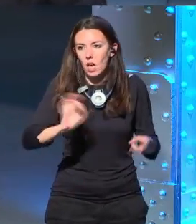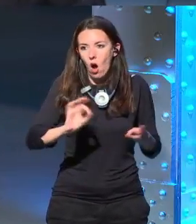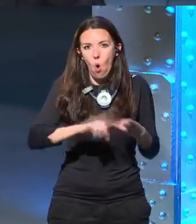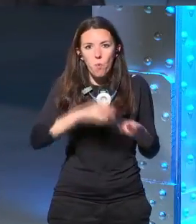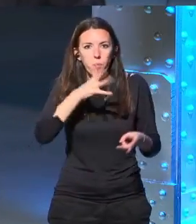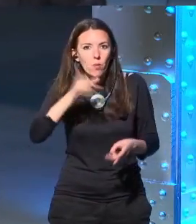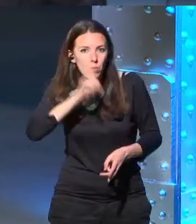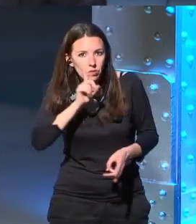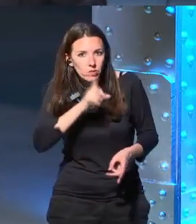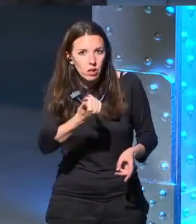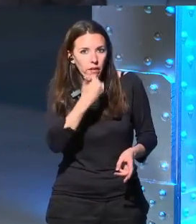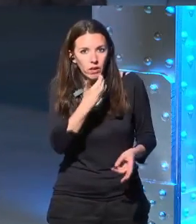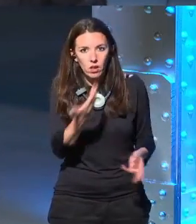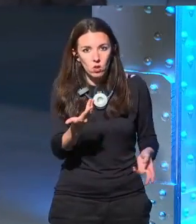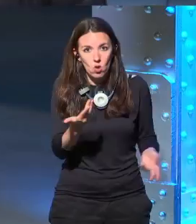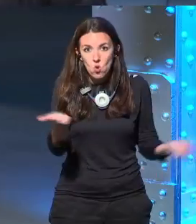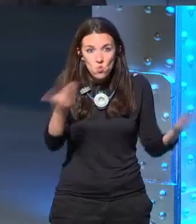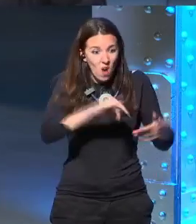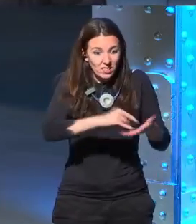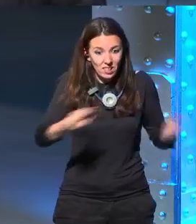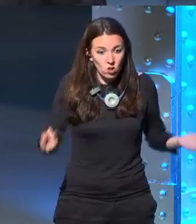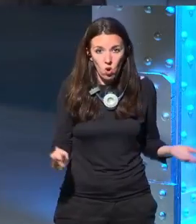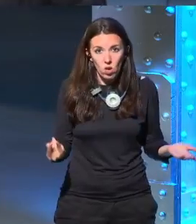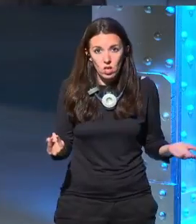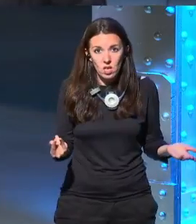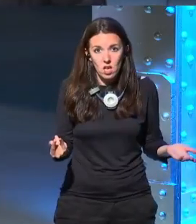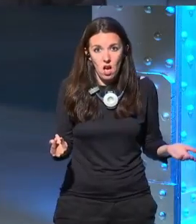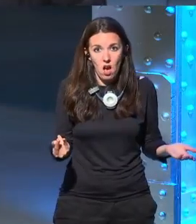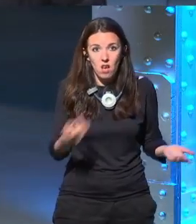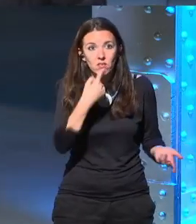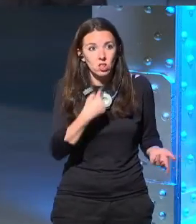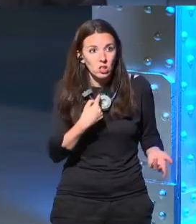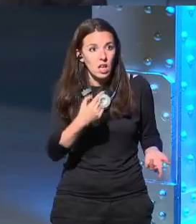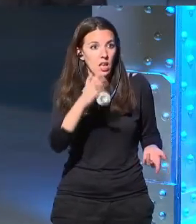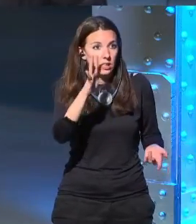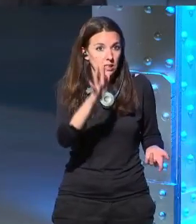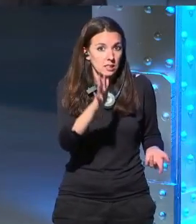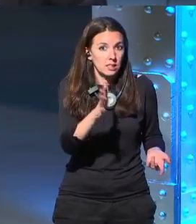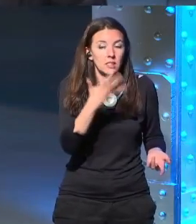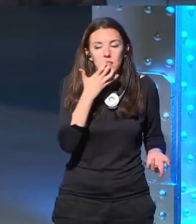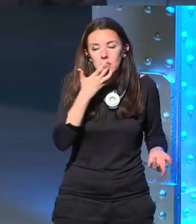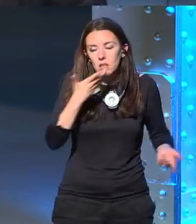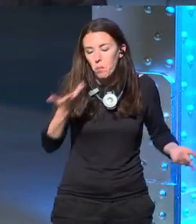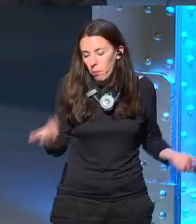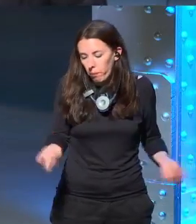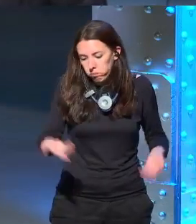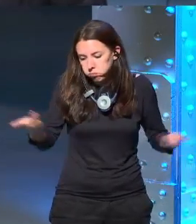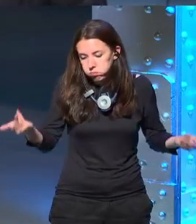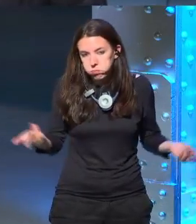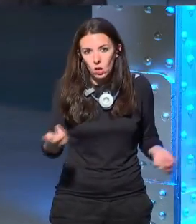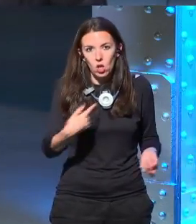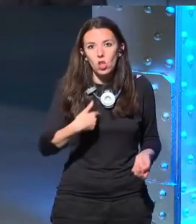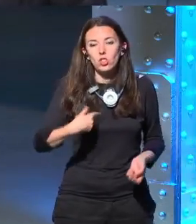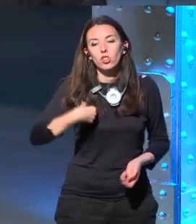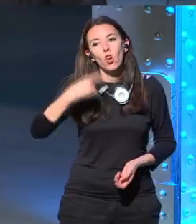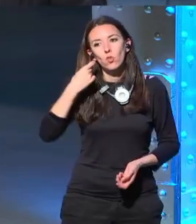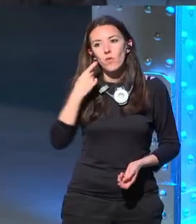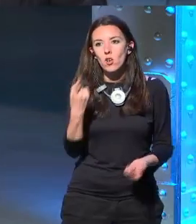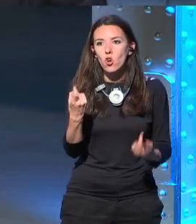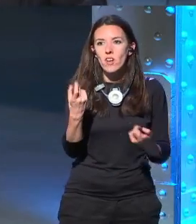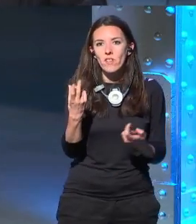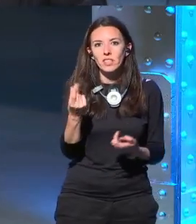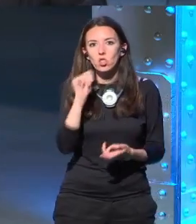And we don't have the technology that says, if you tell me I'm your bank, you need to put your password in so I can tell